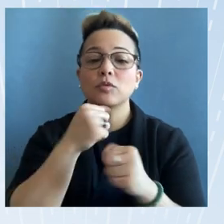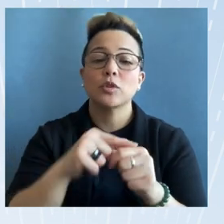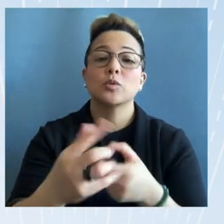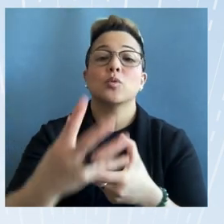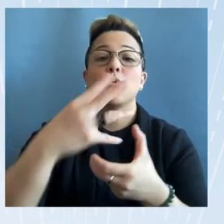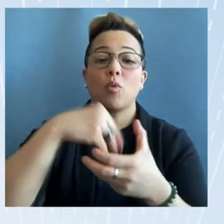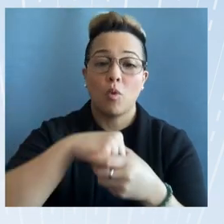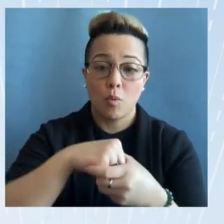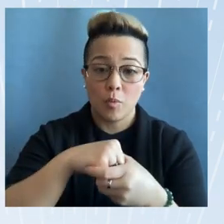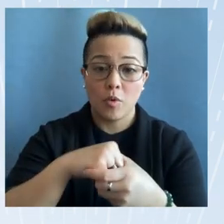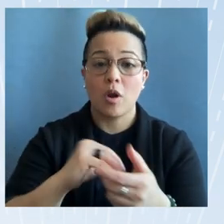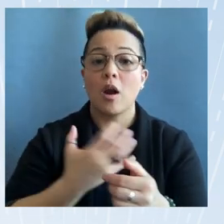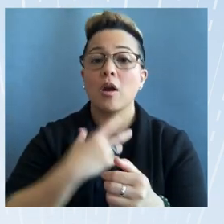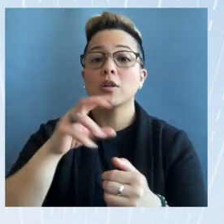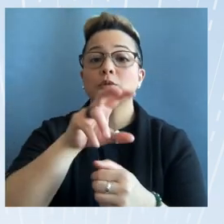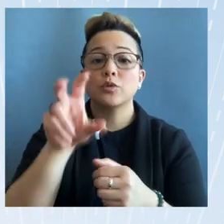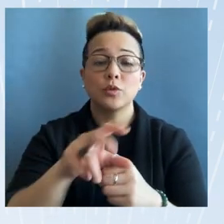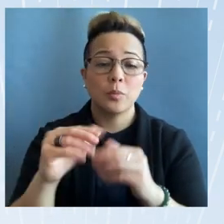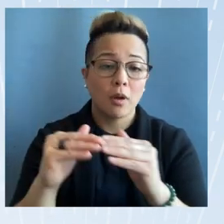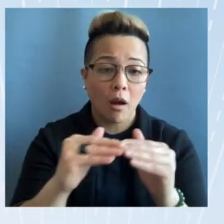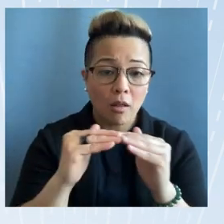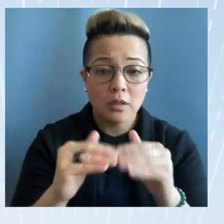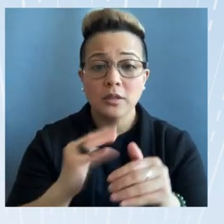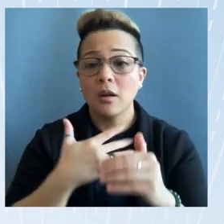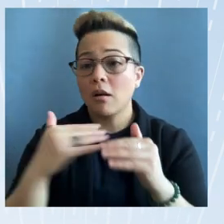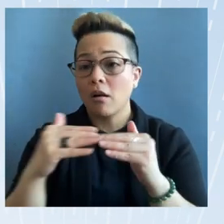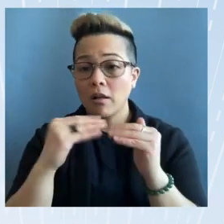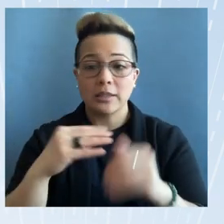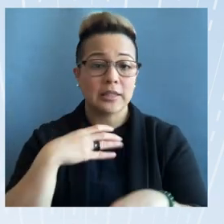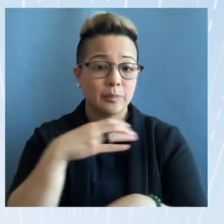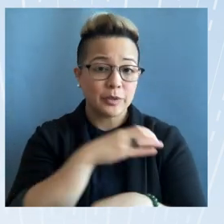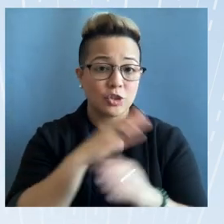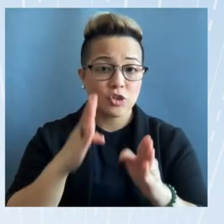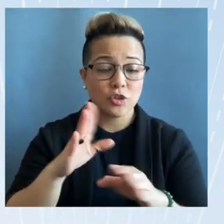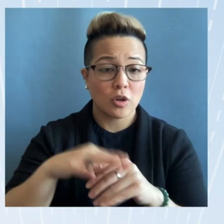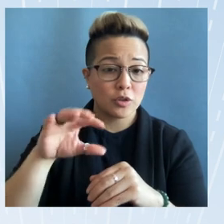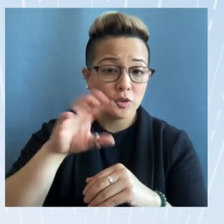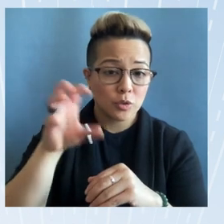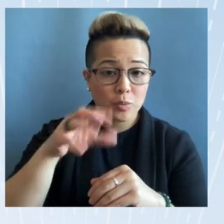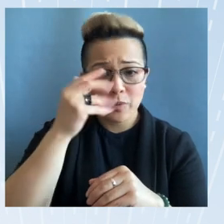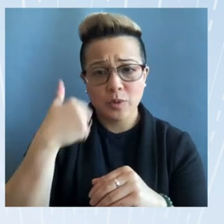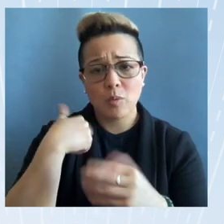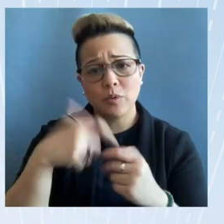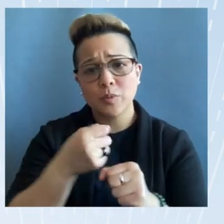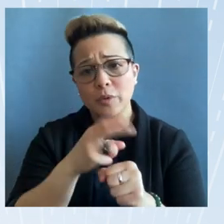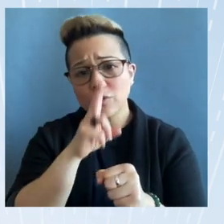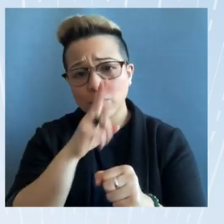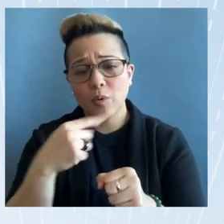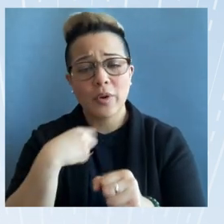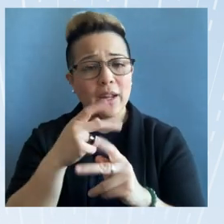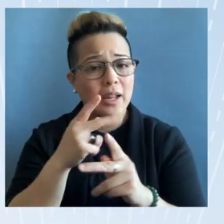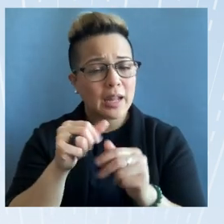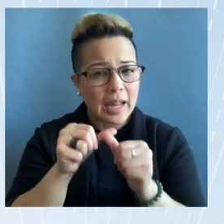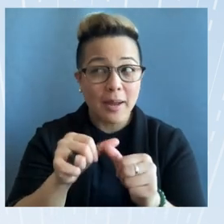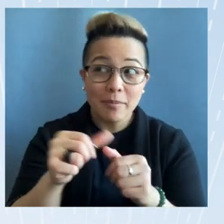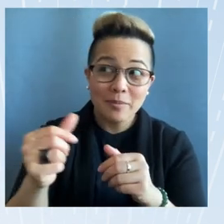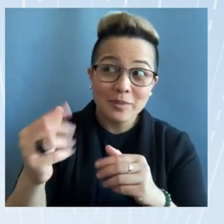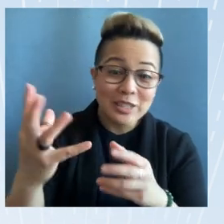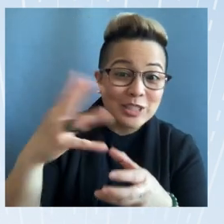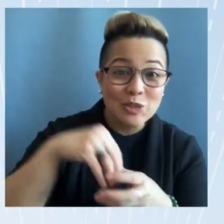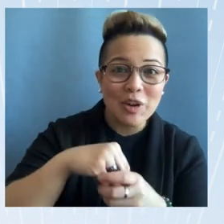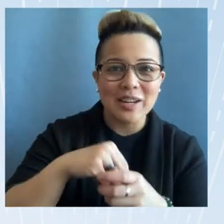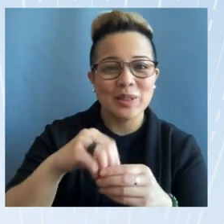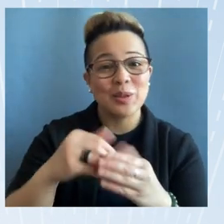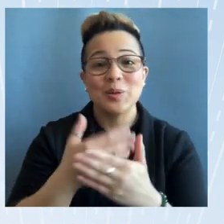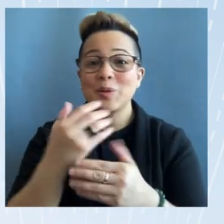incorporate our Zoom colleagues, our commissioners on Zoom, because we want to make sure we can keep integrated. In the new world that we live in, we